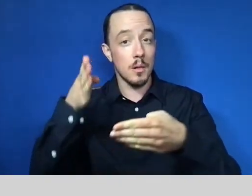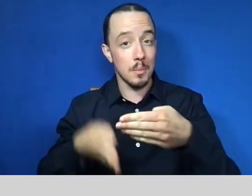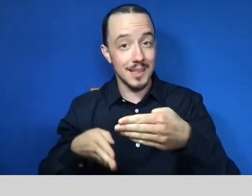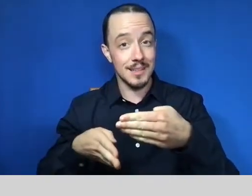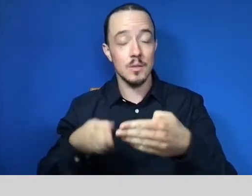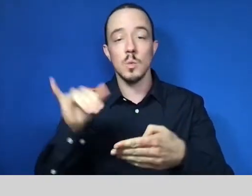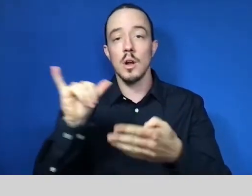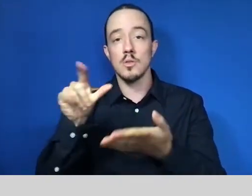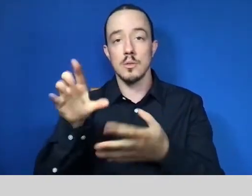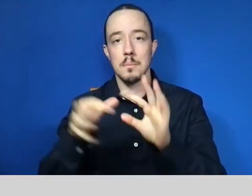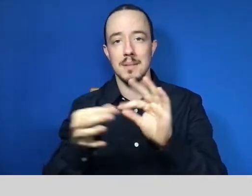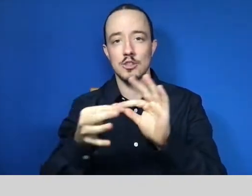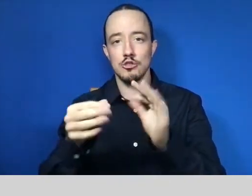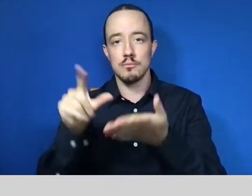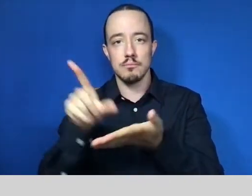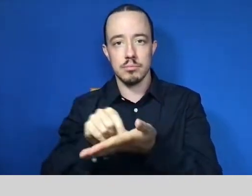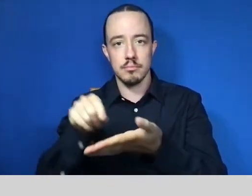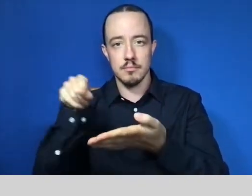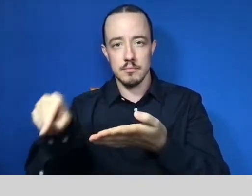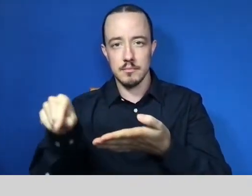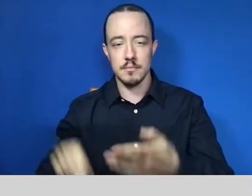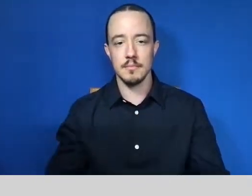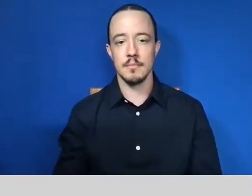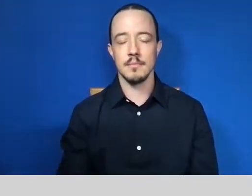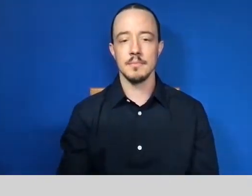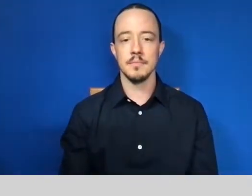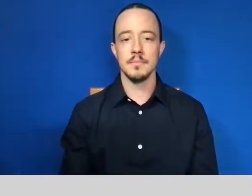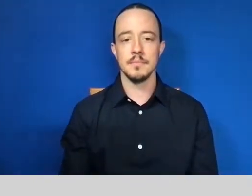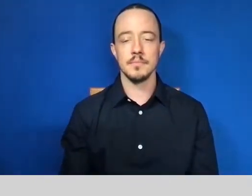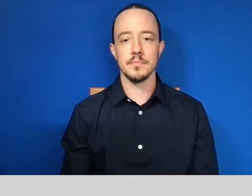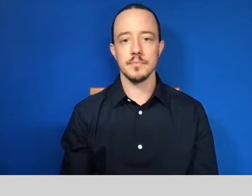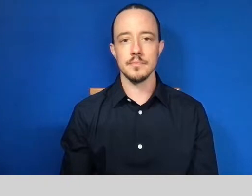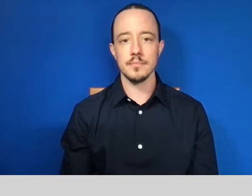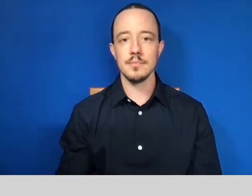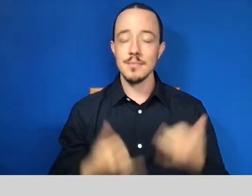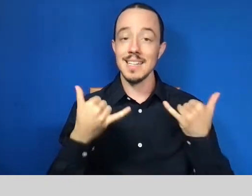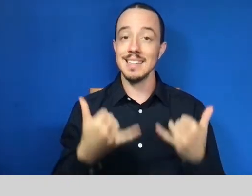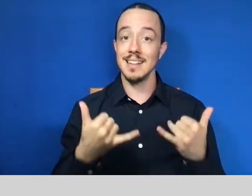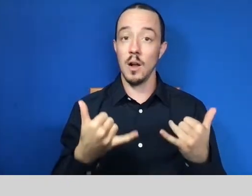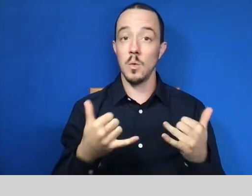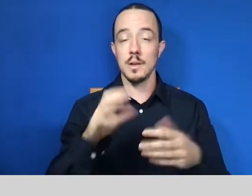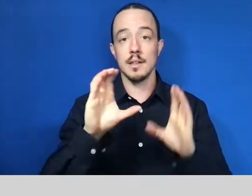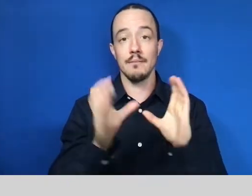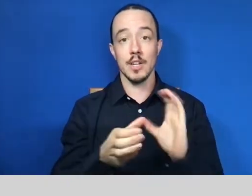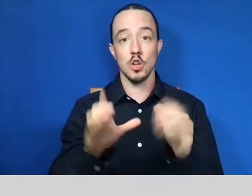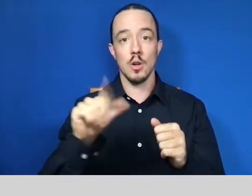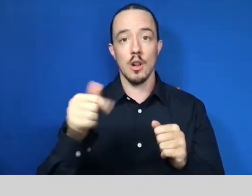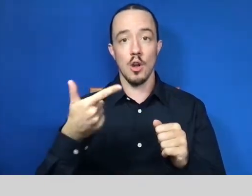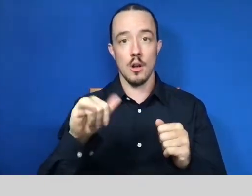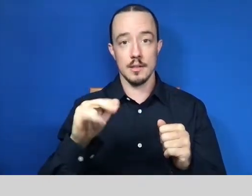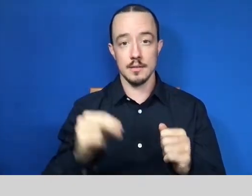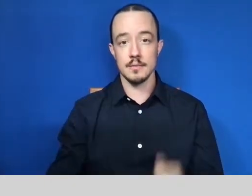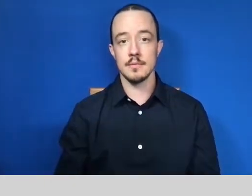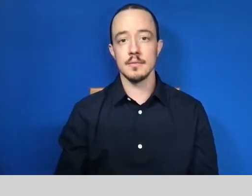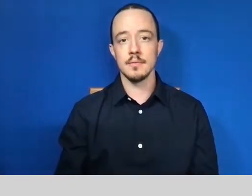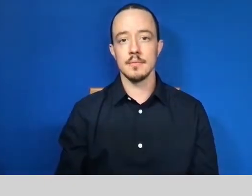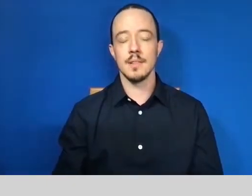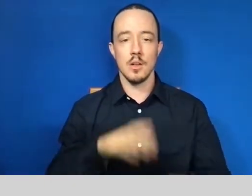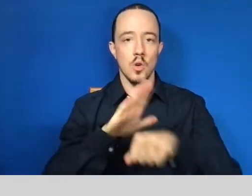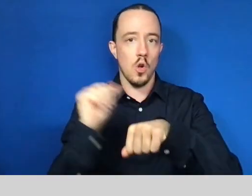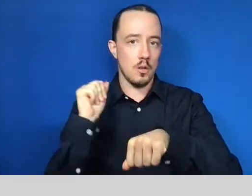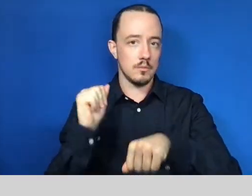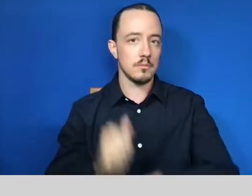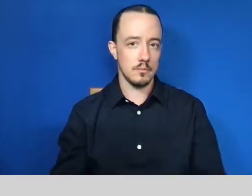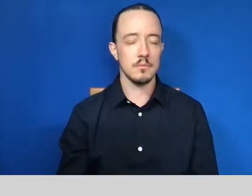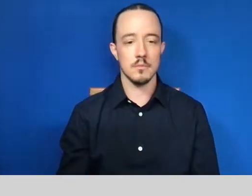also write a message to our logging. Now, we configure our logging and call the